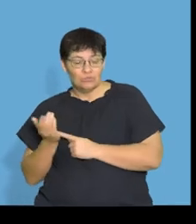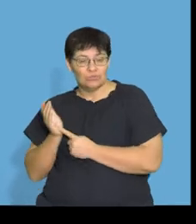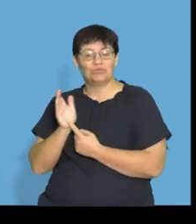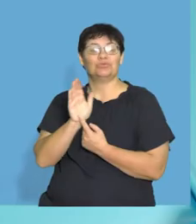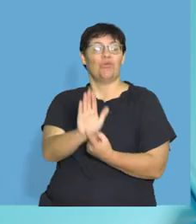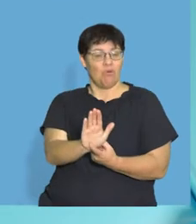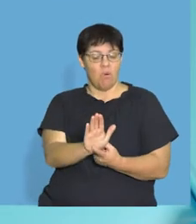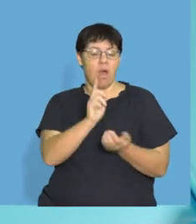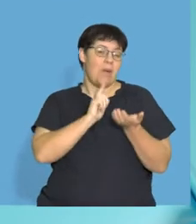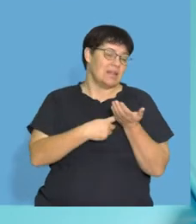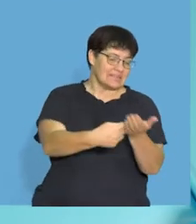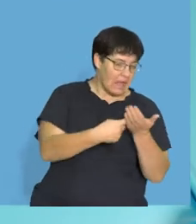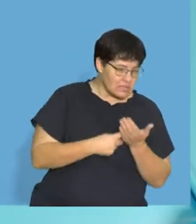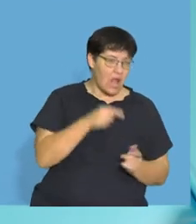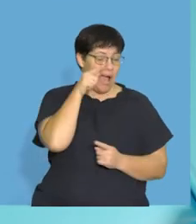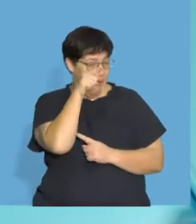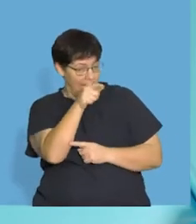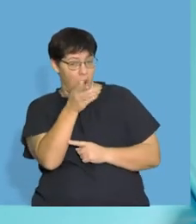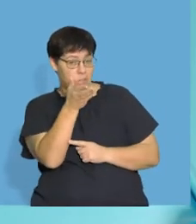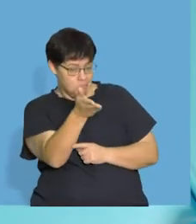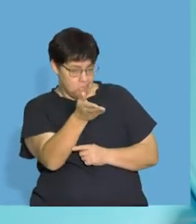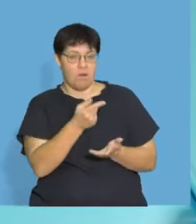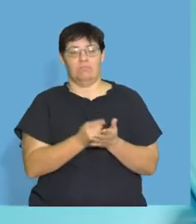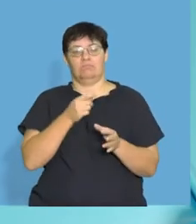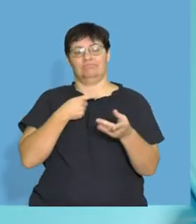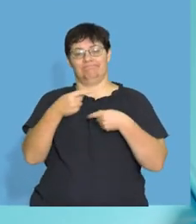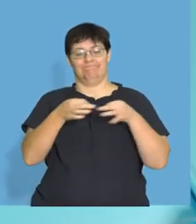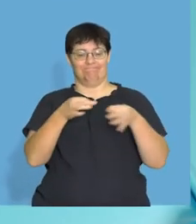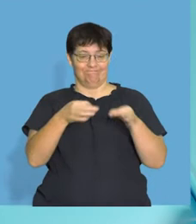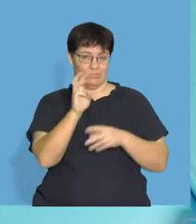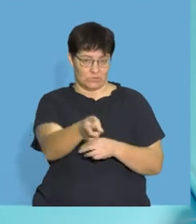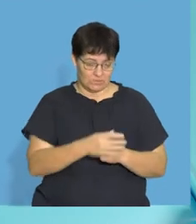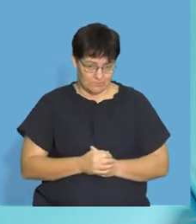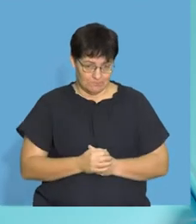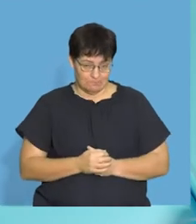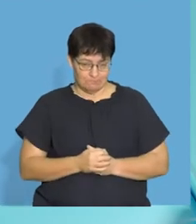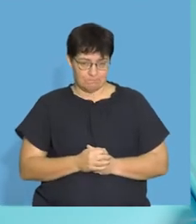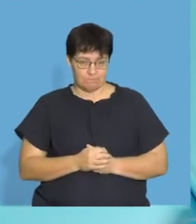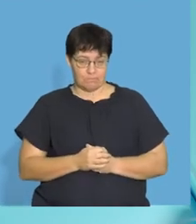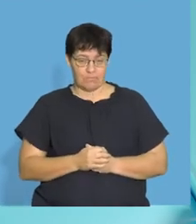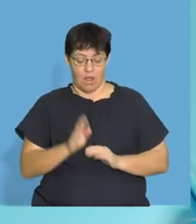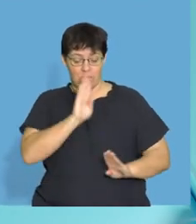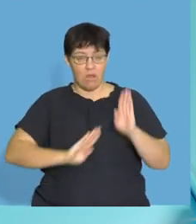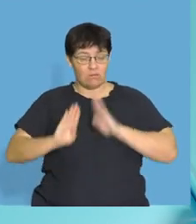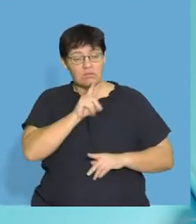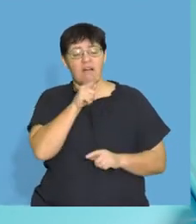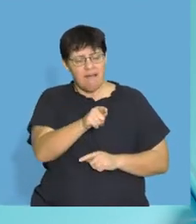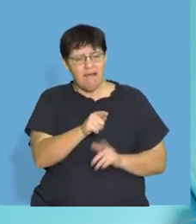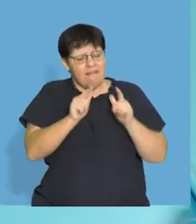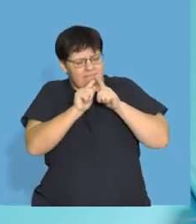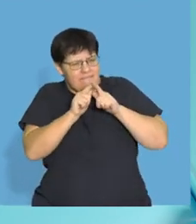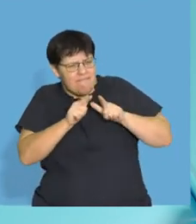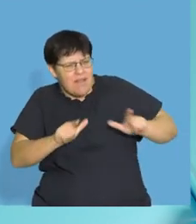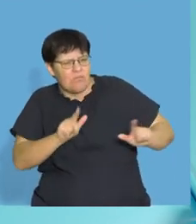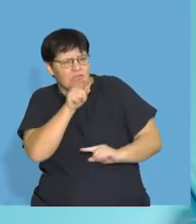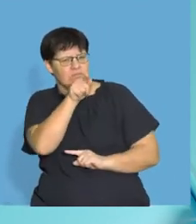right, as we go through the PowerPoints. But as I said to you, life science, biology is a language. You've got to